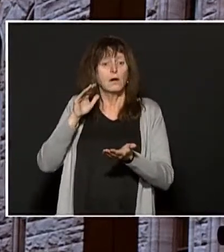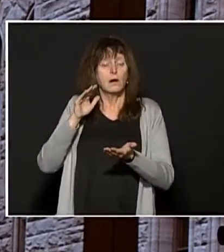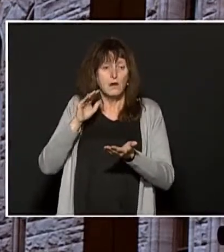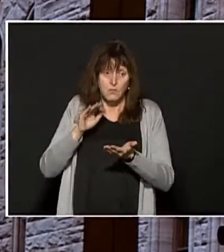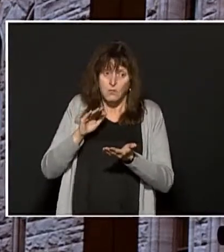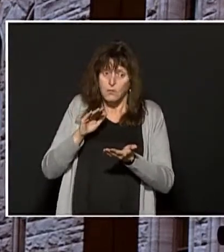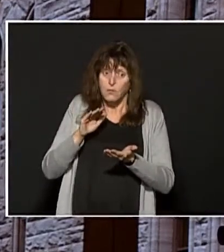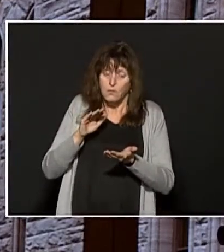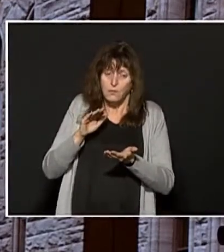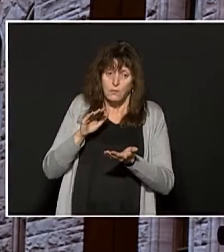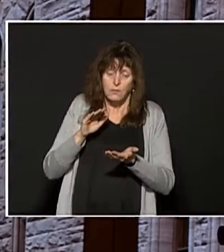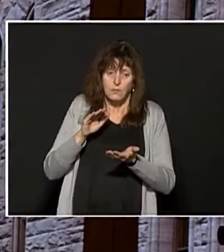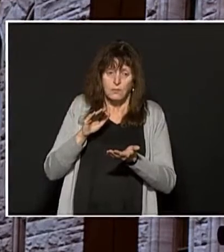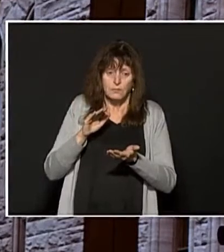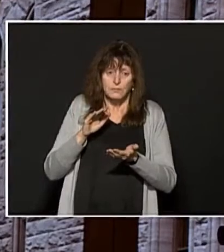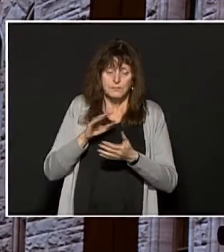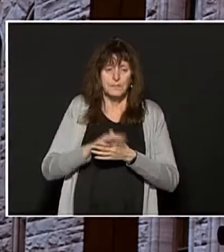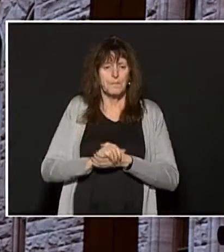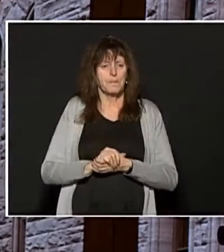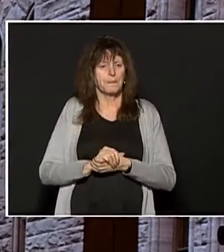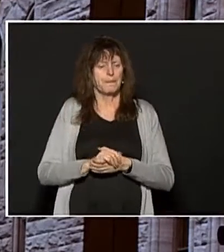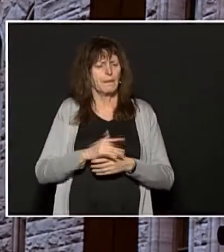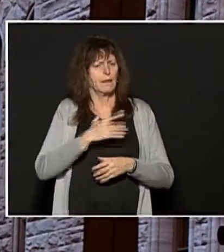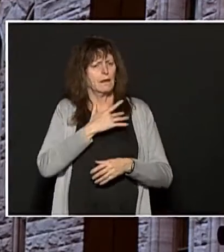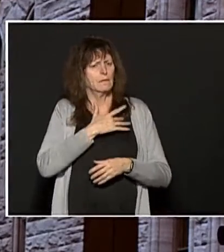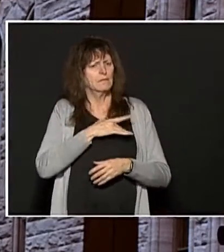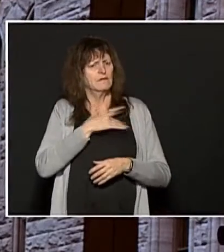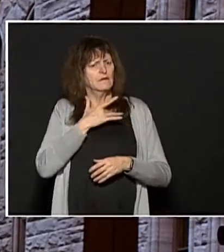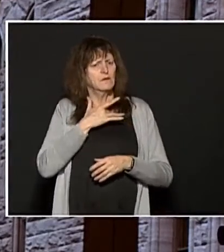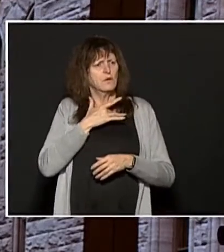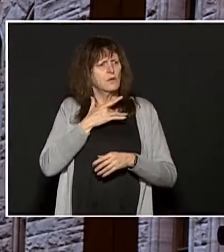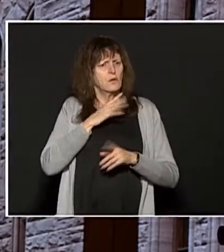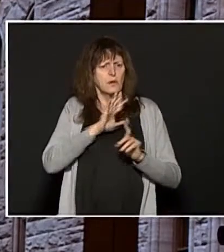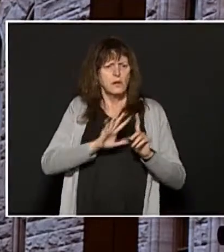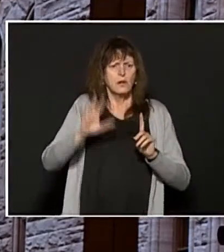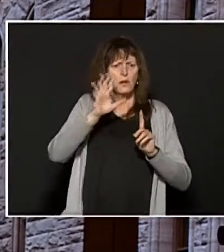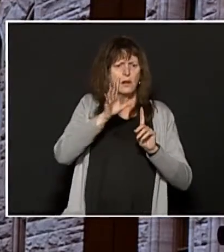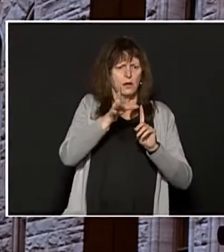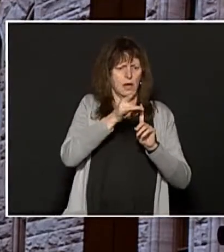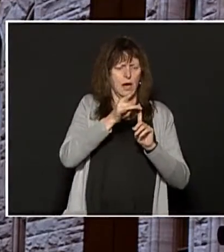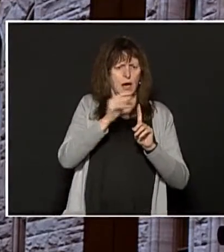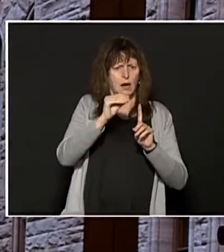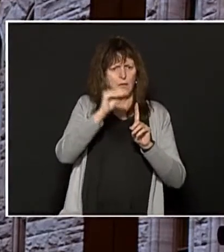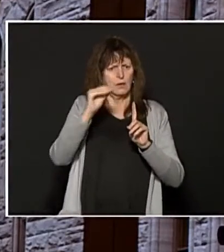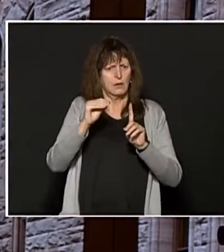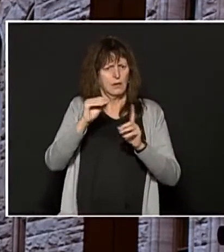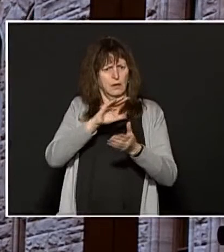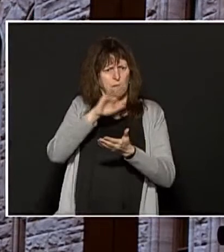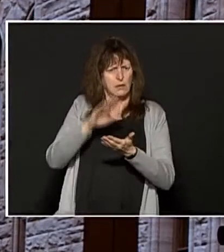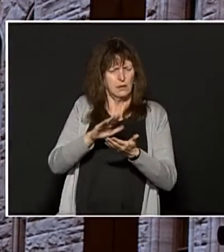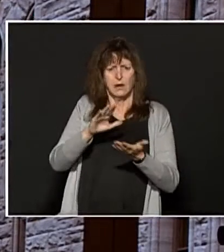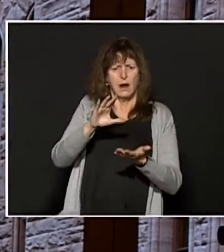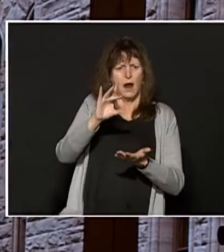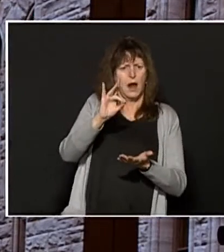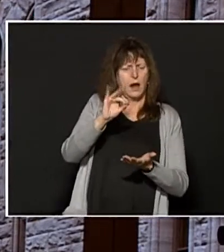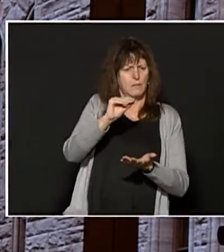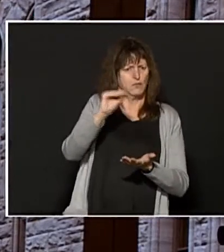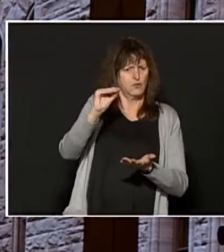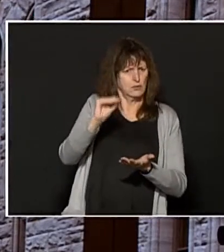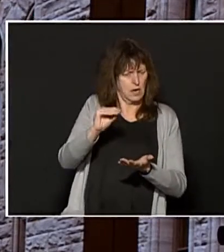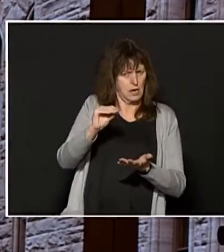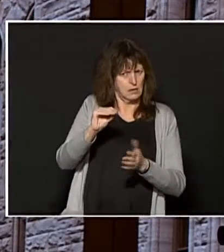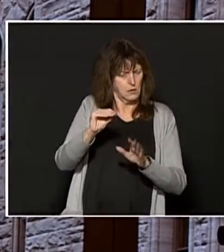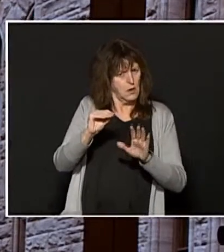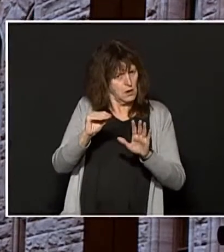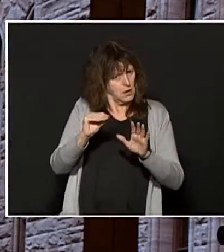So the provincial case rate has also decreased by 8% for the latest week of full data.